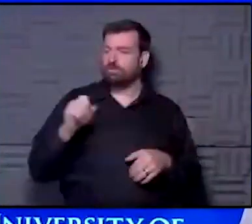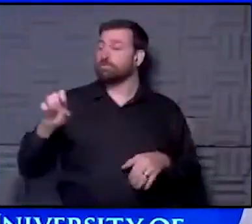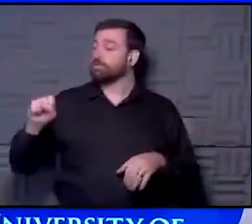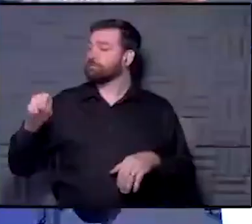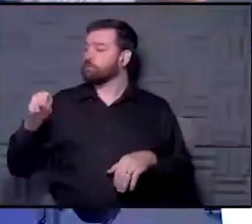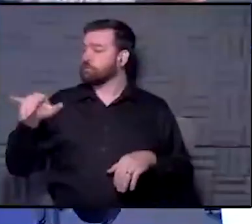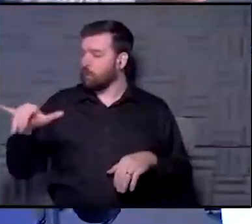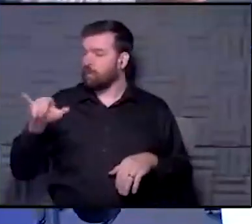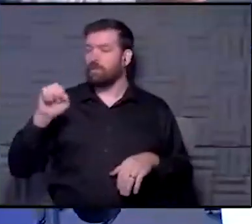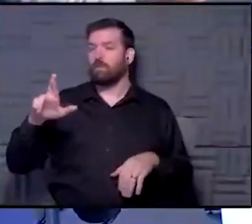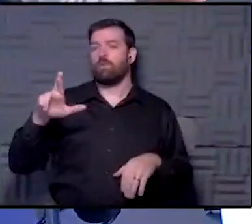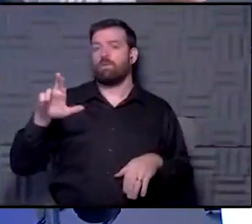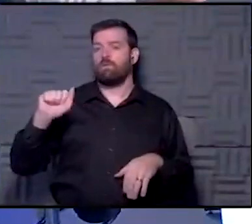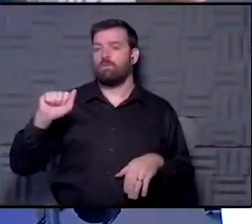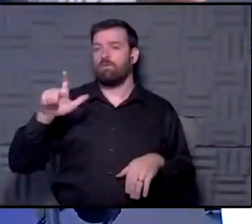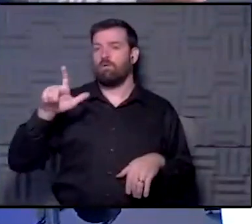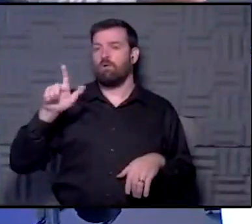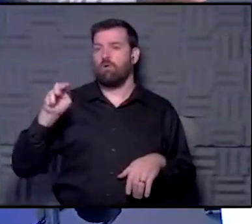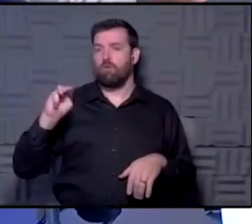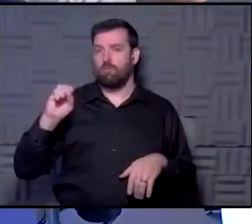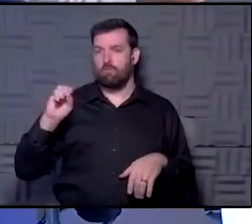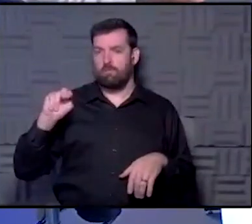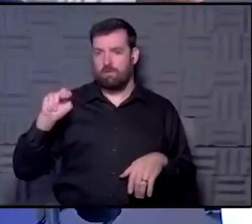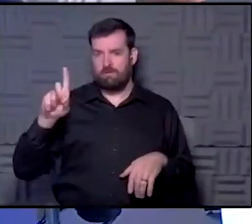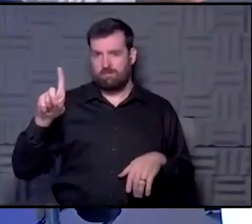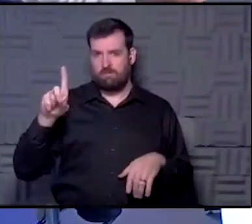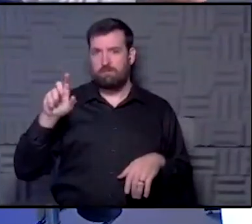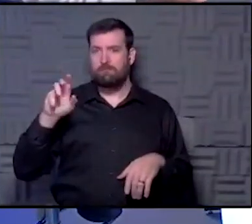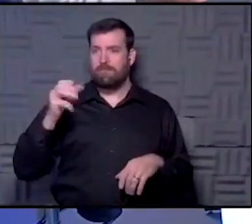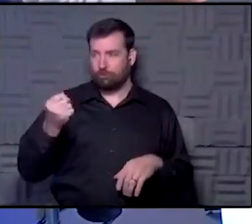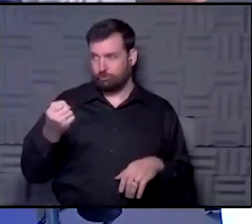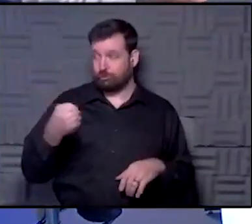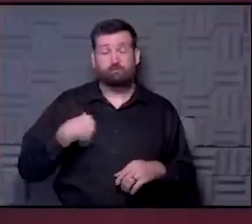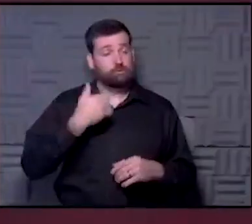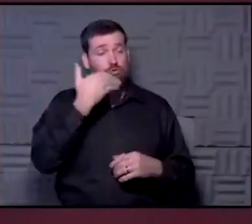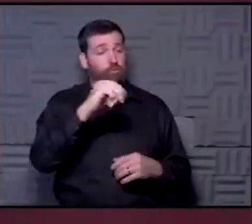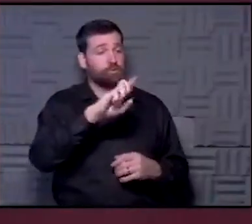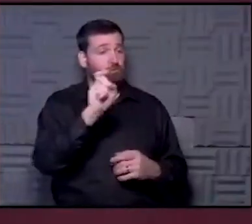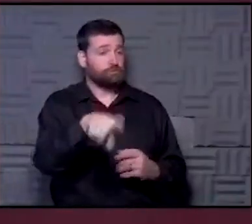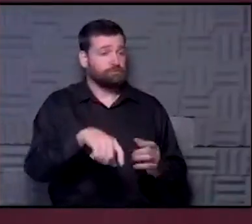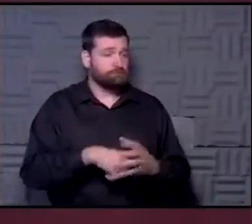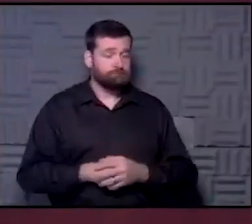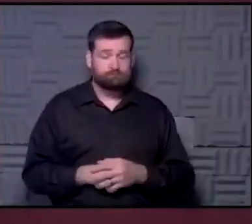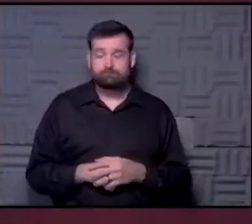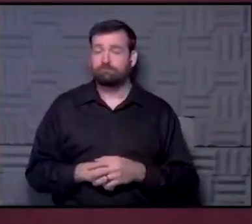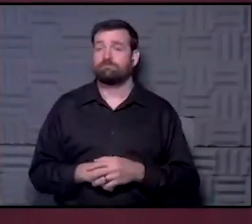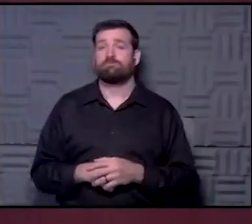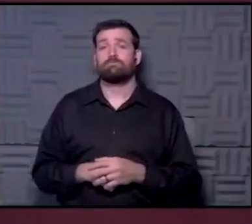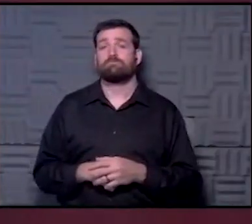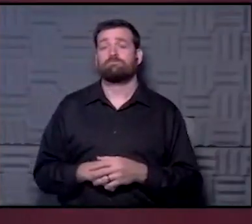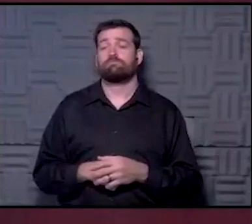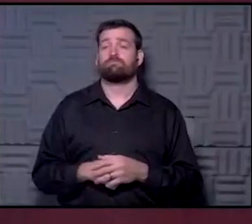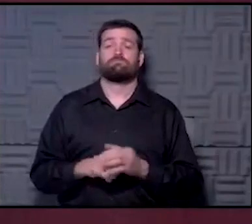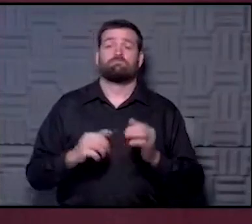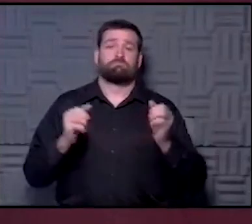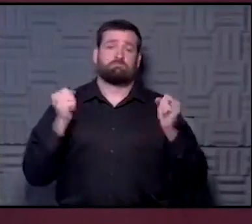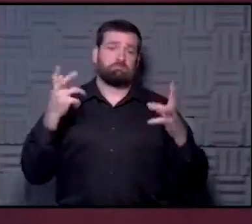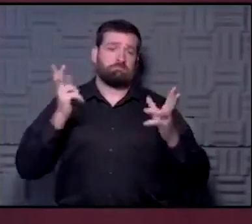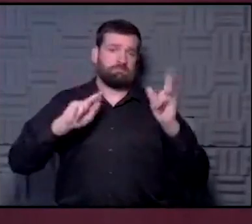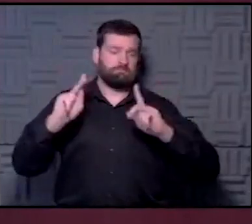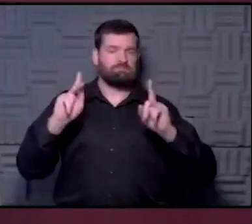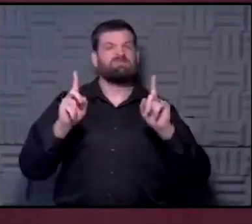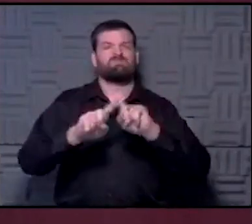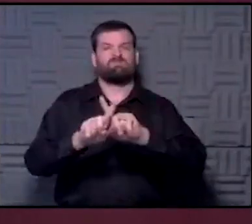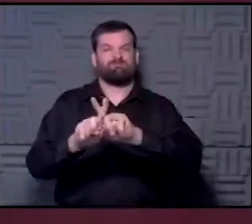milk? Okay, Tara, that's definitely you. This is not Dana. No. Good Go ahead. question. So a lot of people are using more